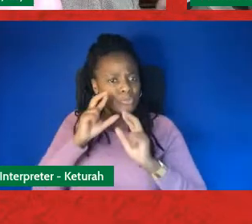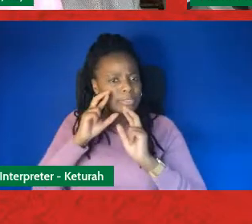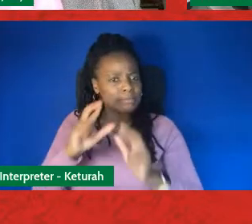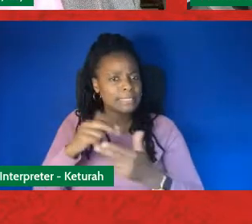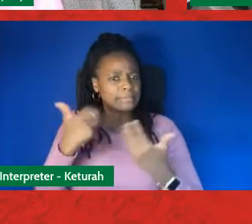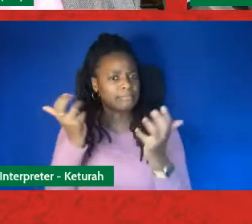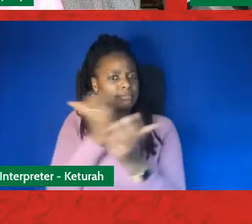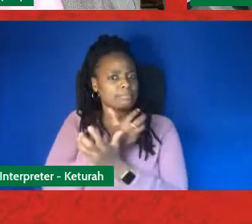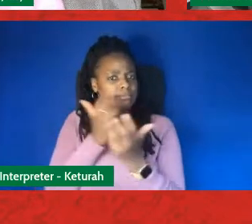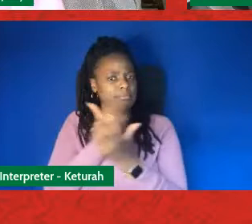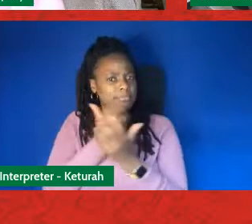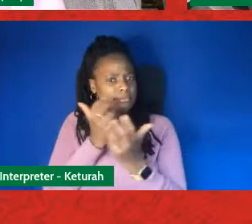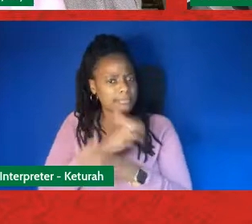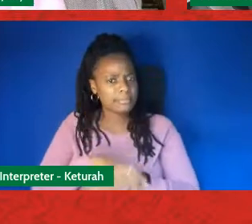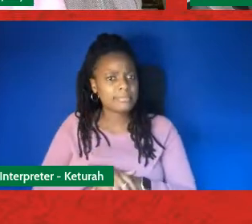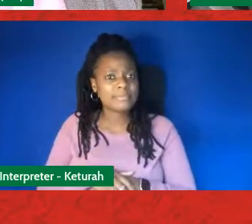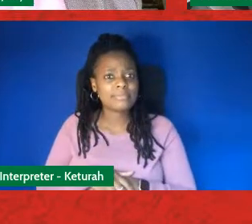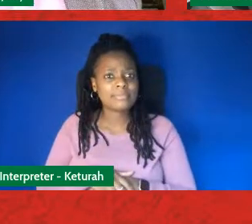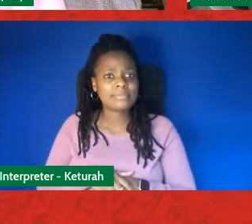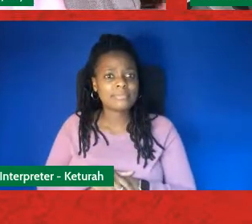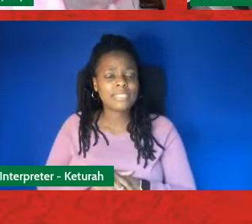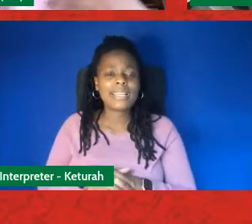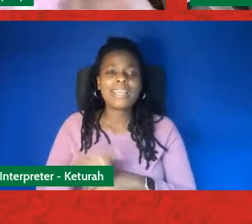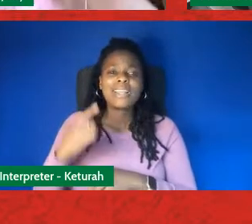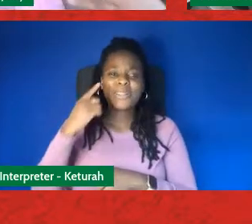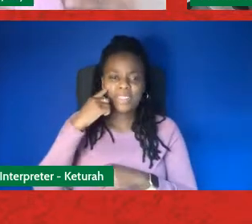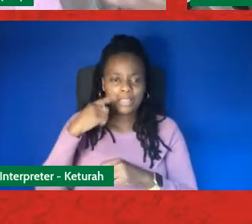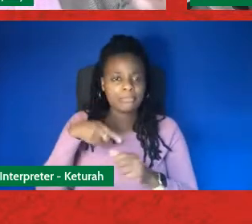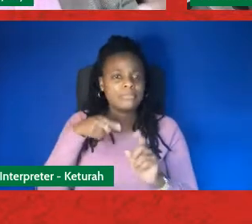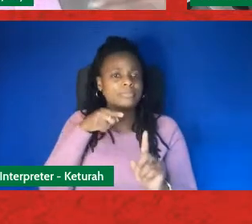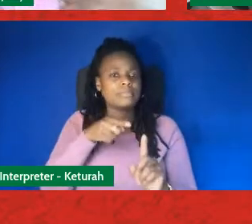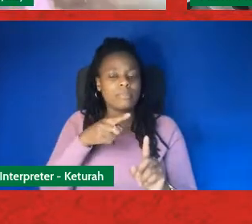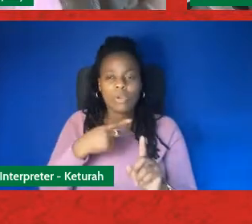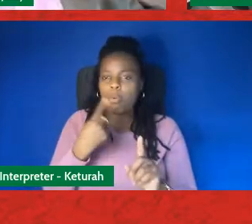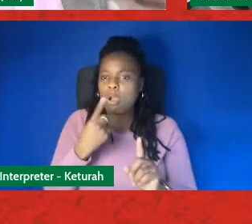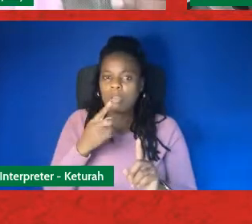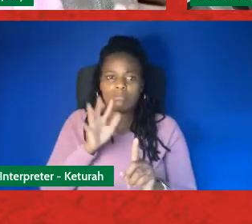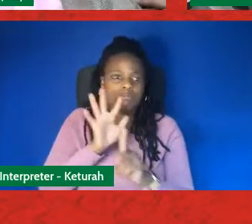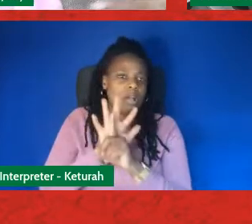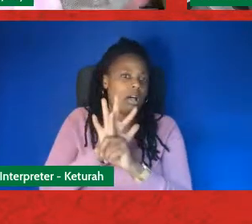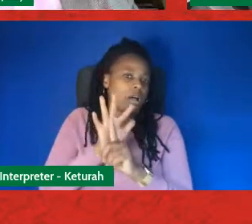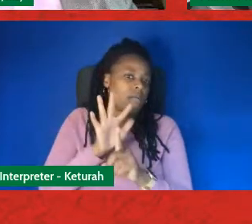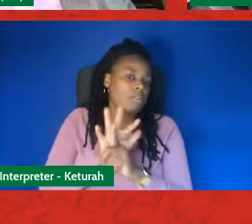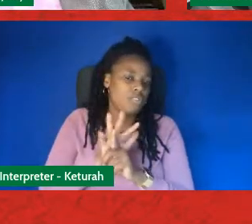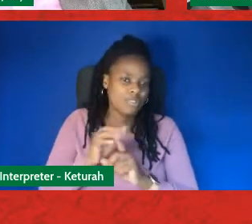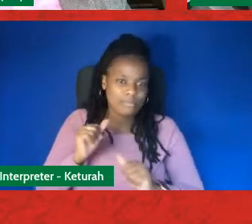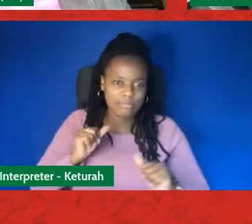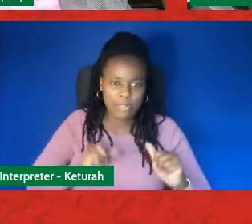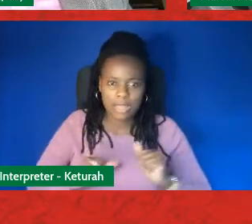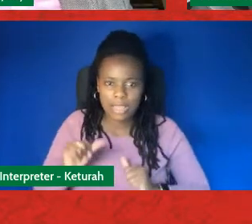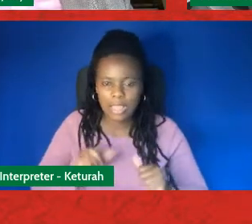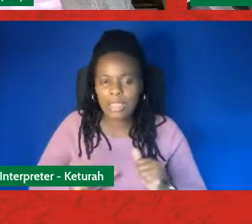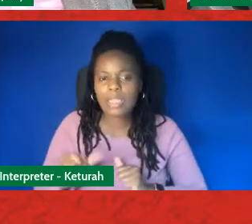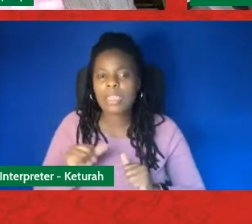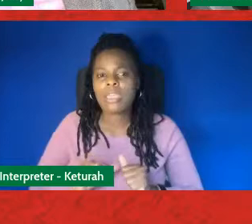like one of the most popular plays of the time, because that's how you kind of like show that you can do this kind of work and